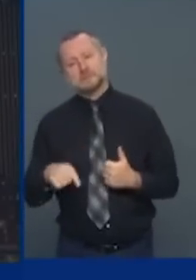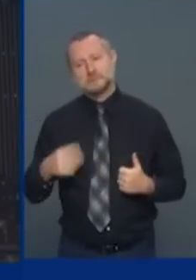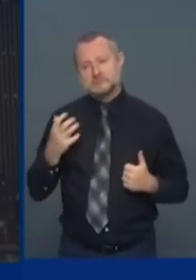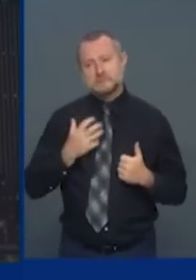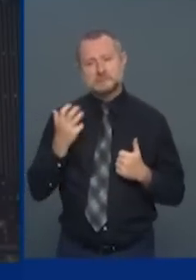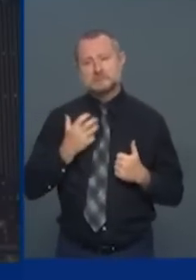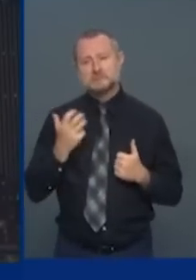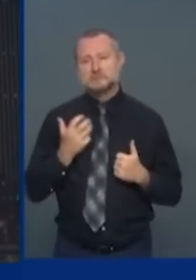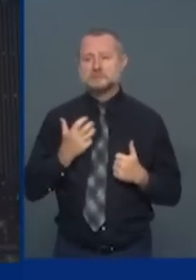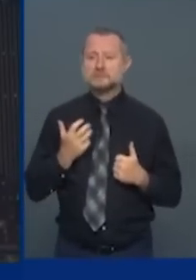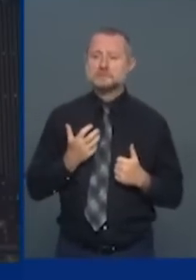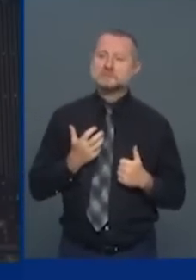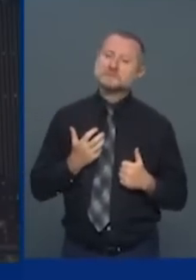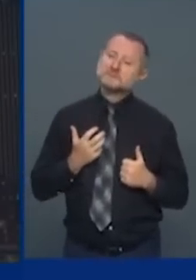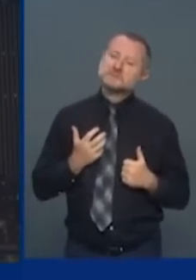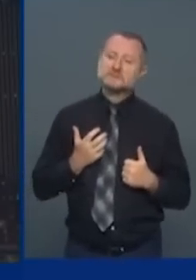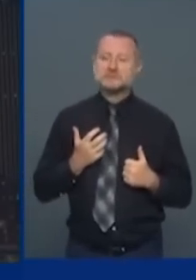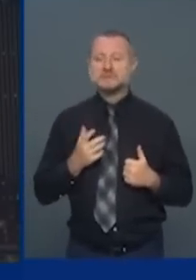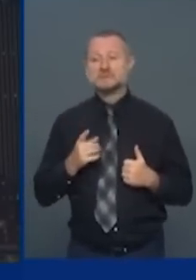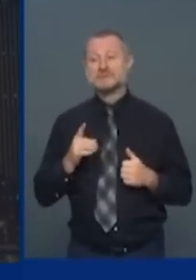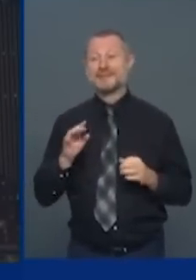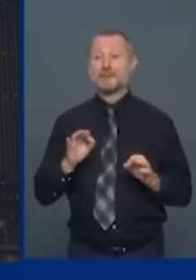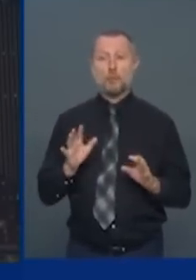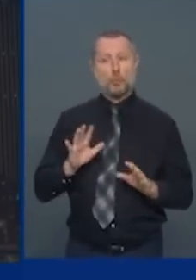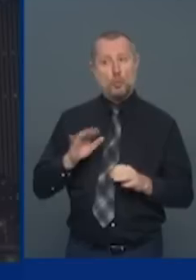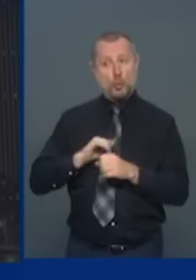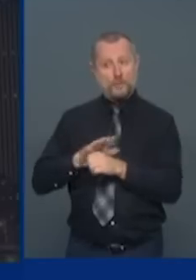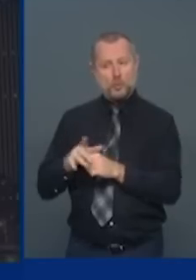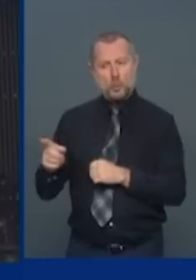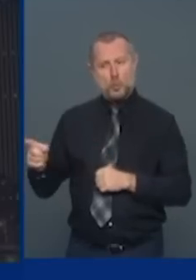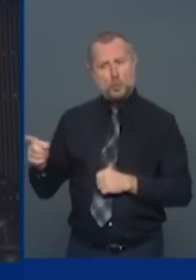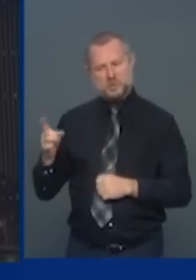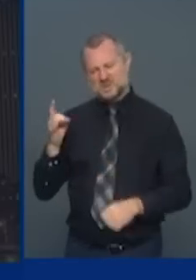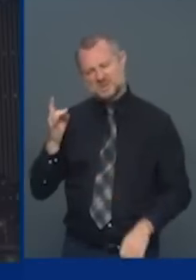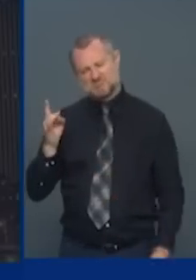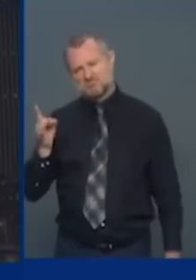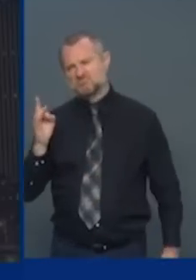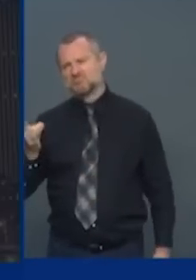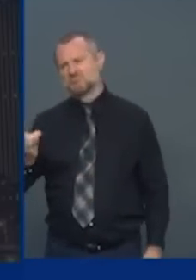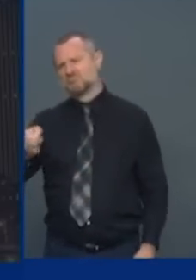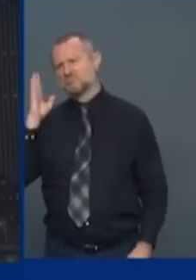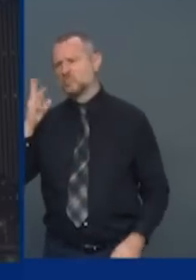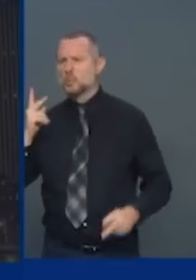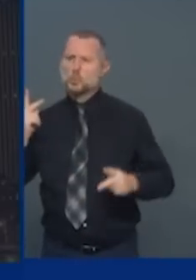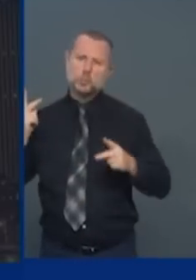through. COVID was the challenge of our lifetime.